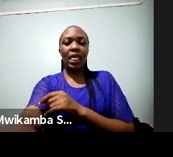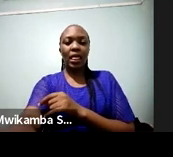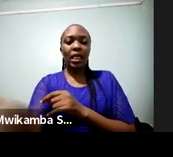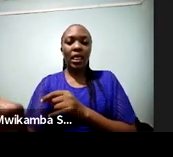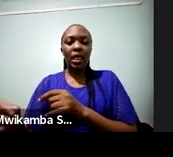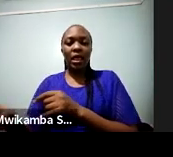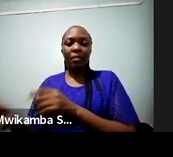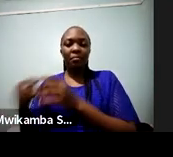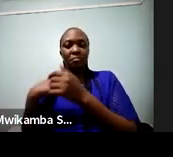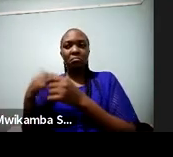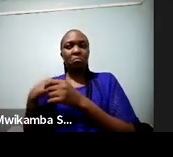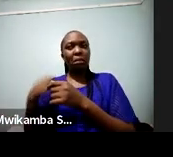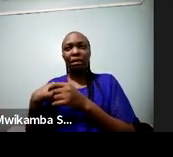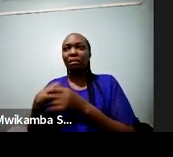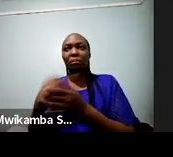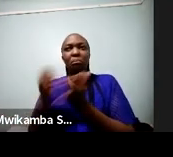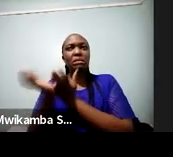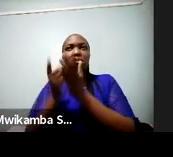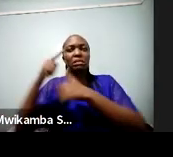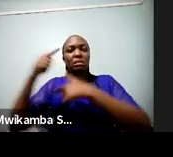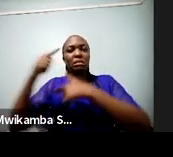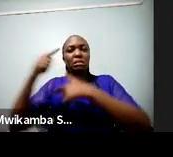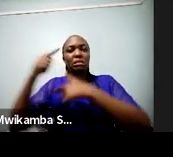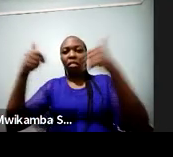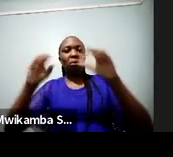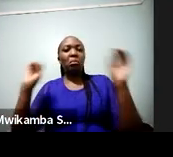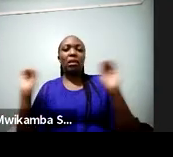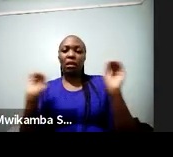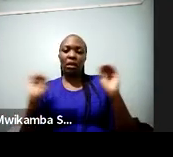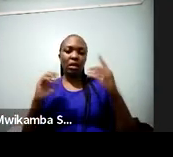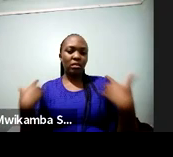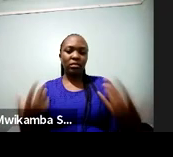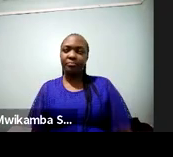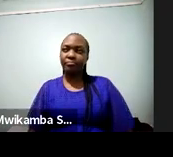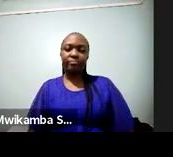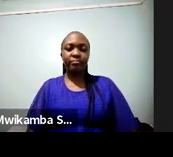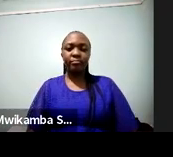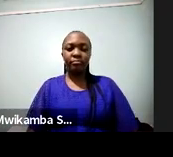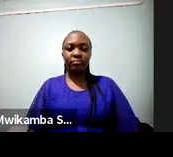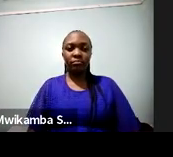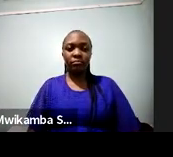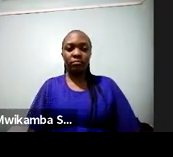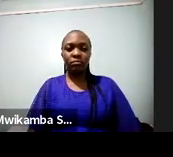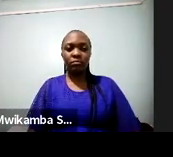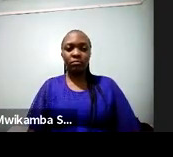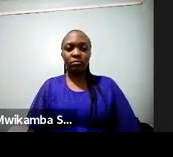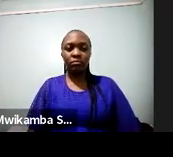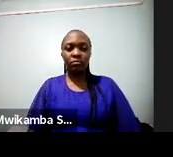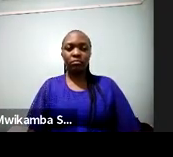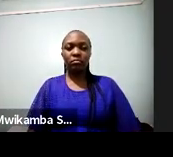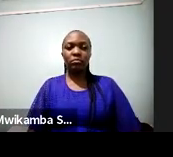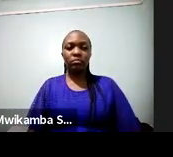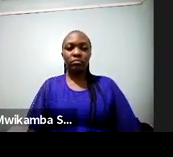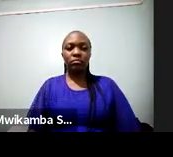Okay, maybe we'll just pick the question as they come, but George will be responding to them later. So you can just put it even on